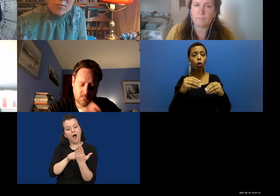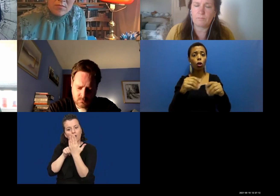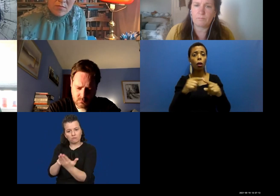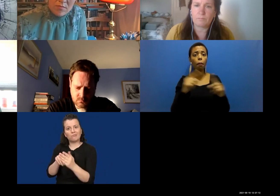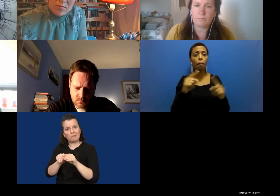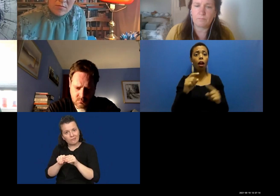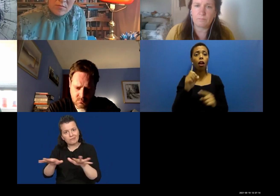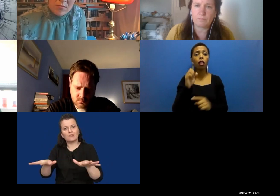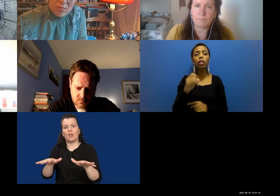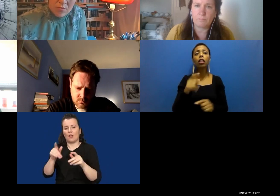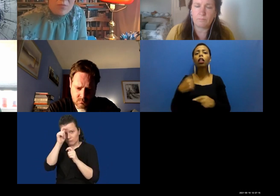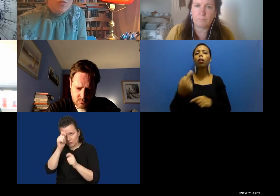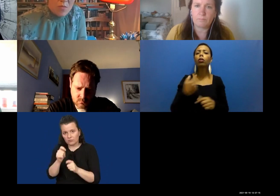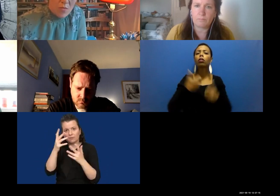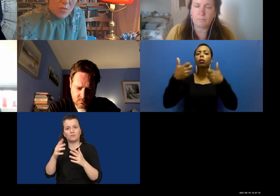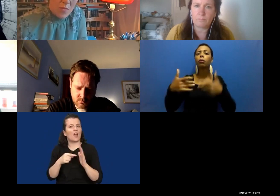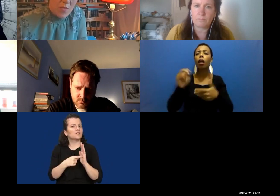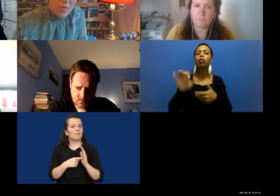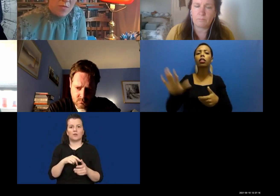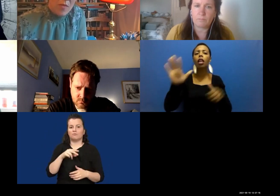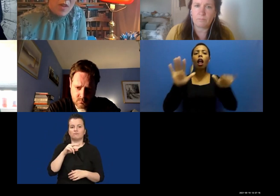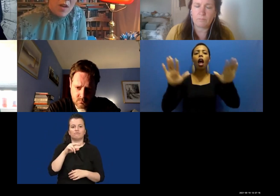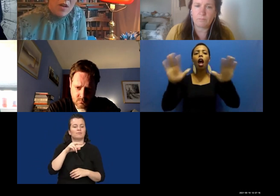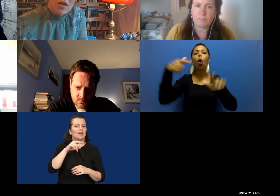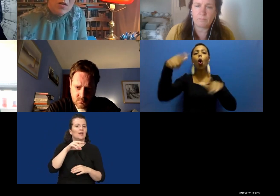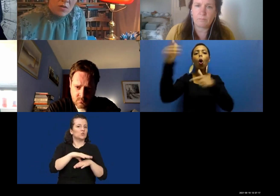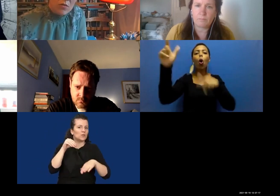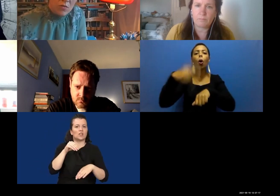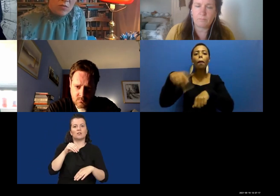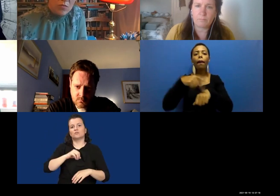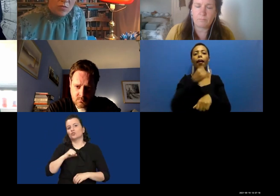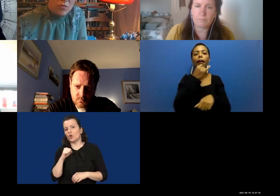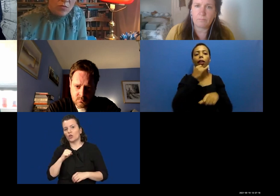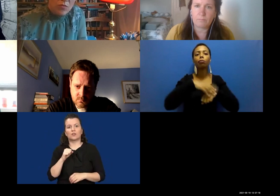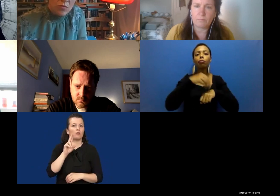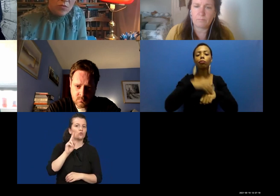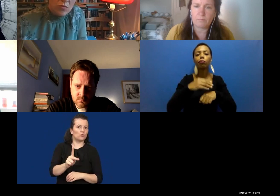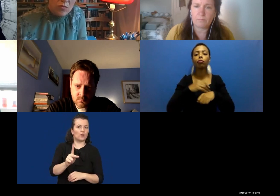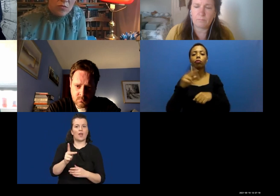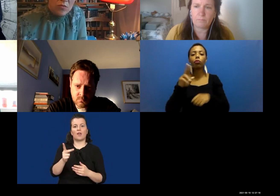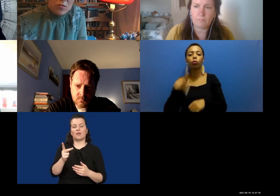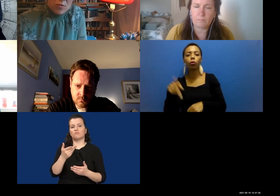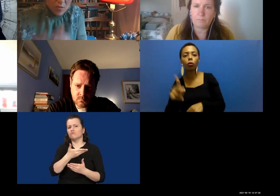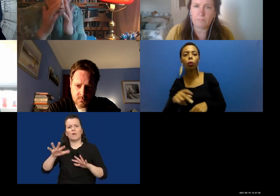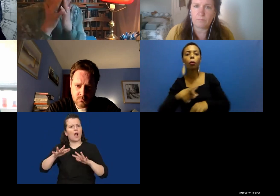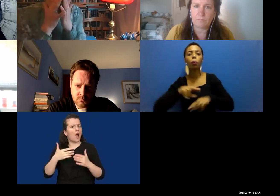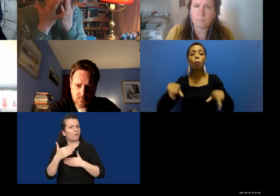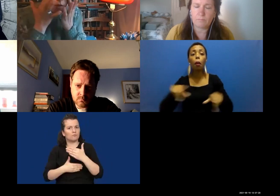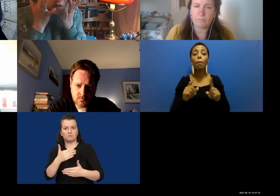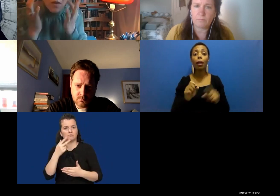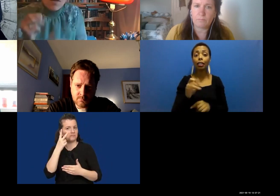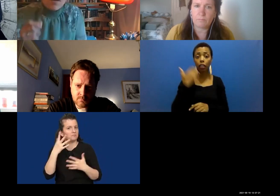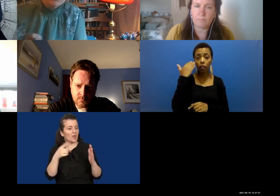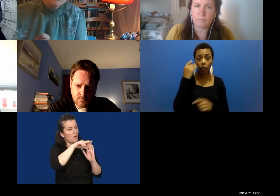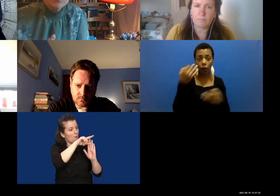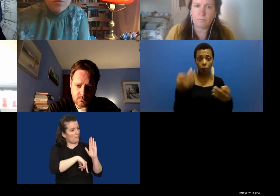of the countries, Sweden, UK, Scotland? So if I understand correctly, how do you foresee the journey from